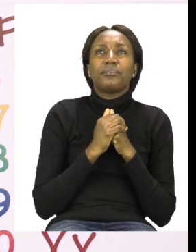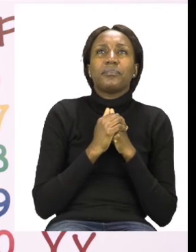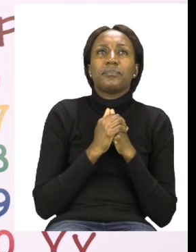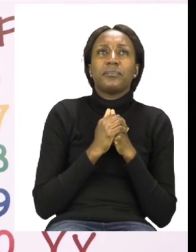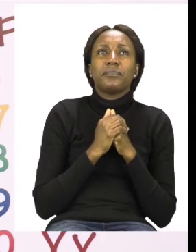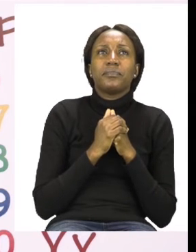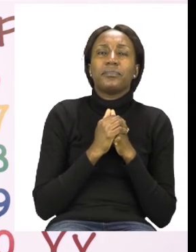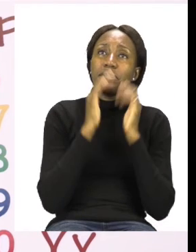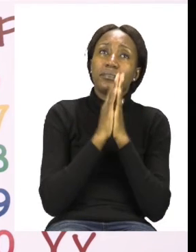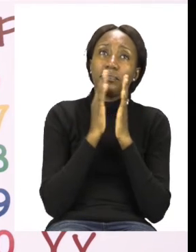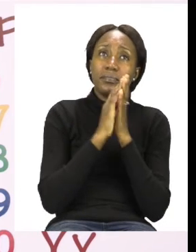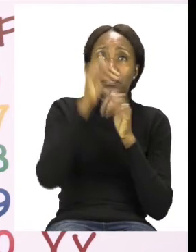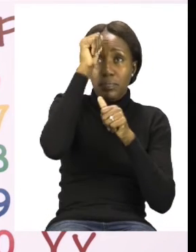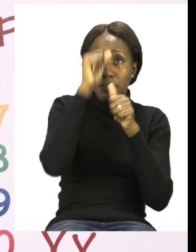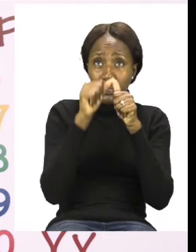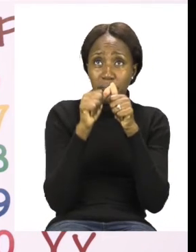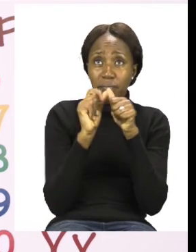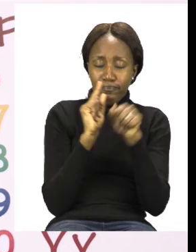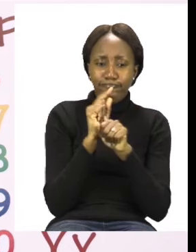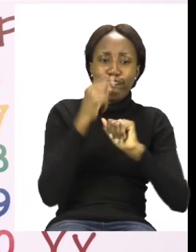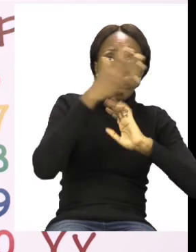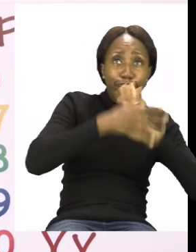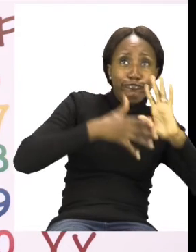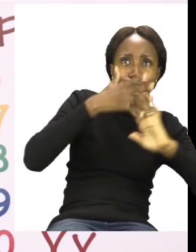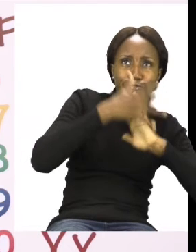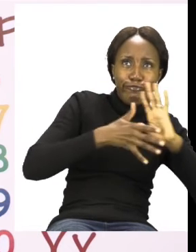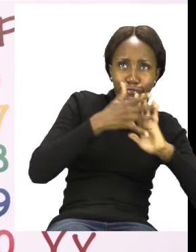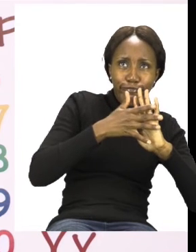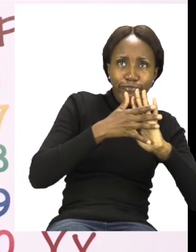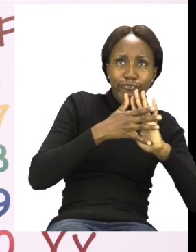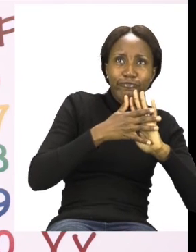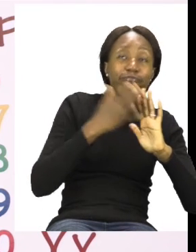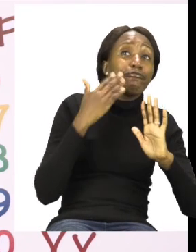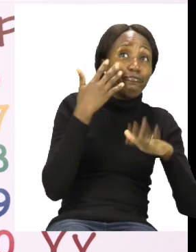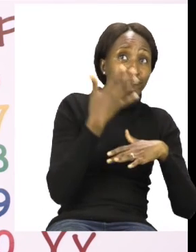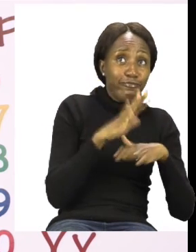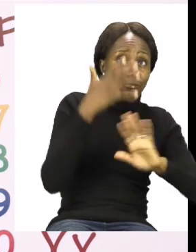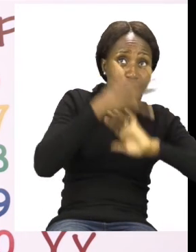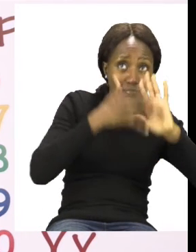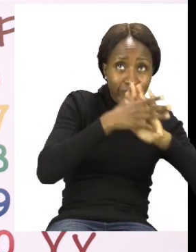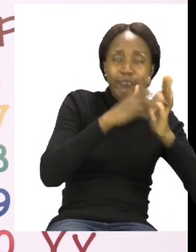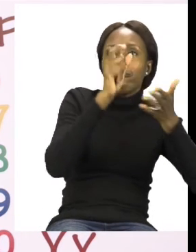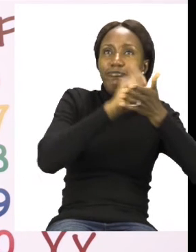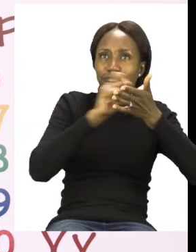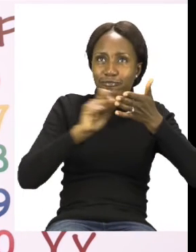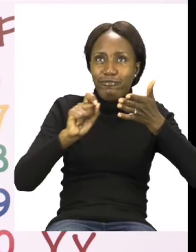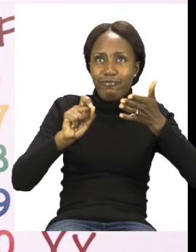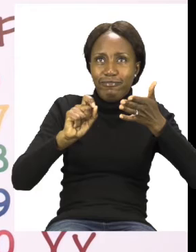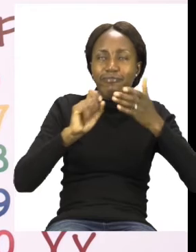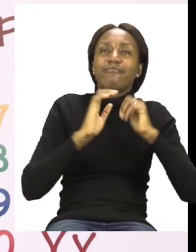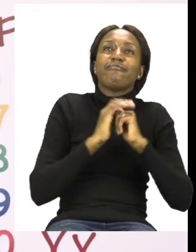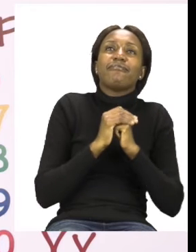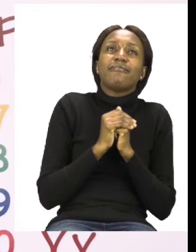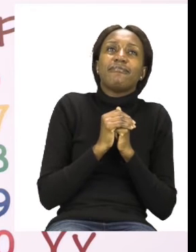your sentence, you first say it out loud. We have a dog. And then after